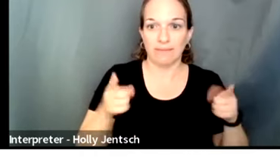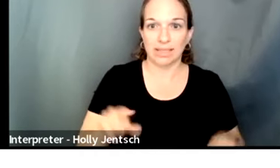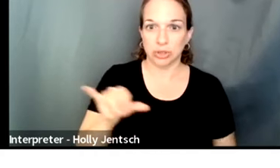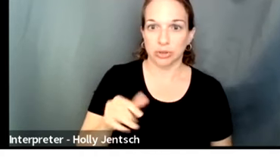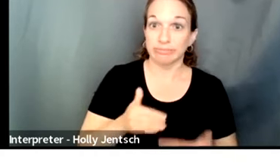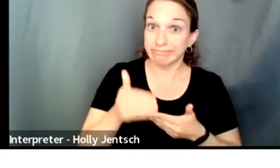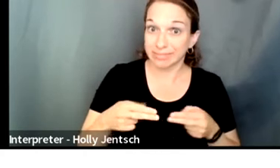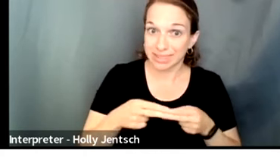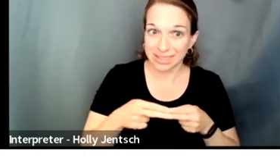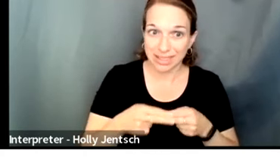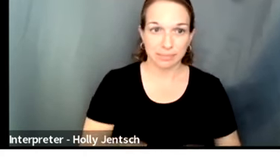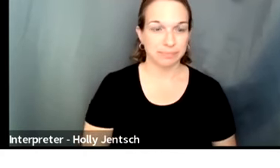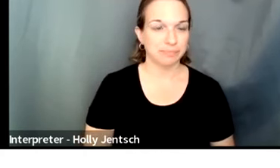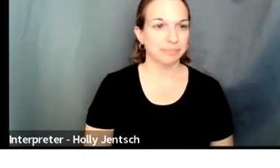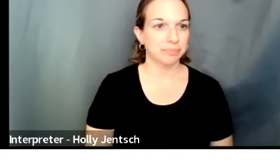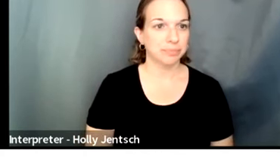slide.